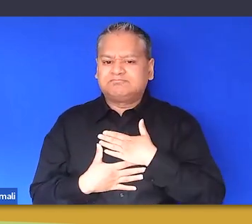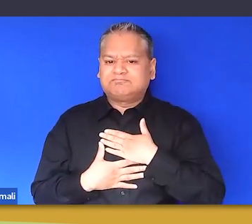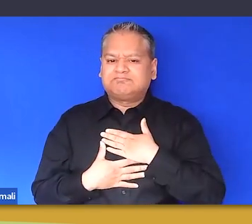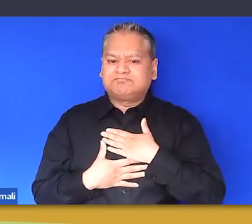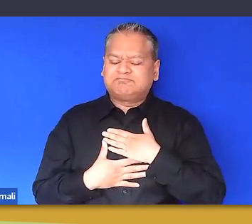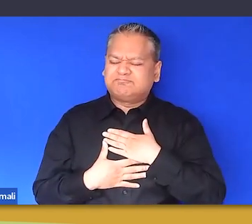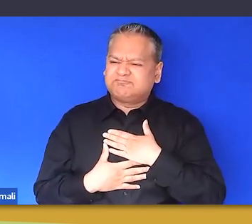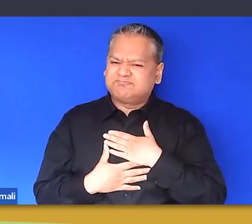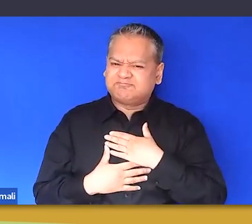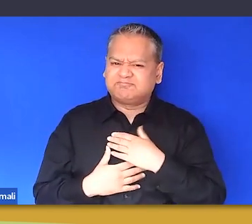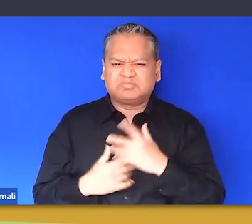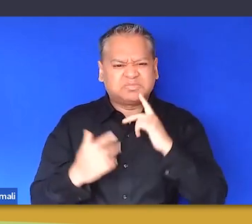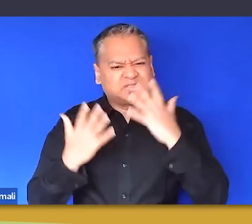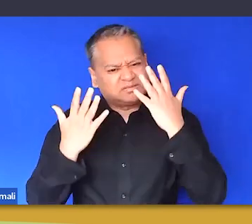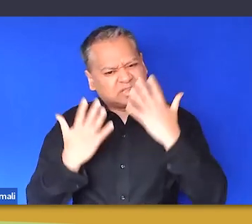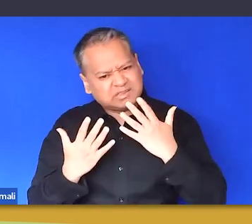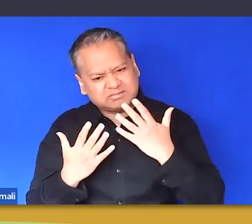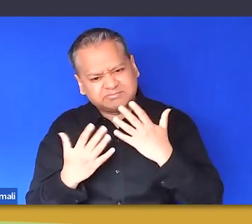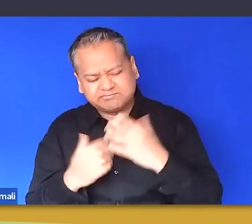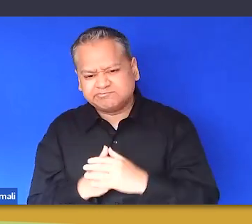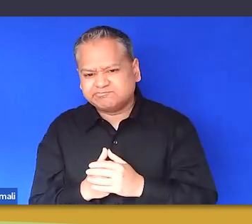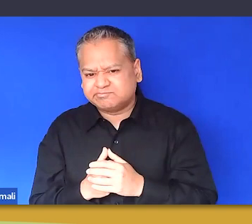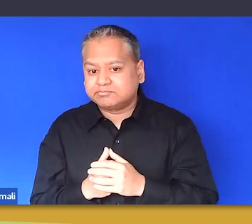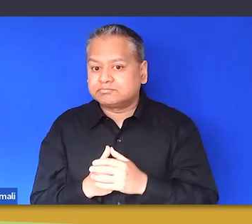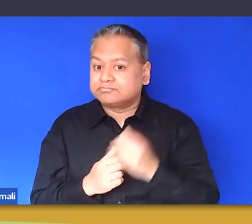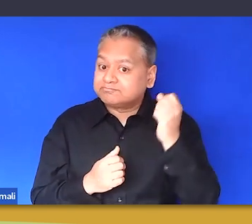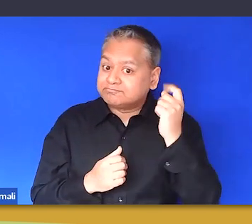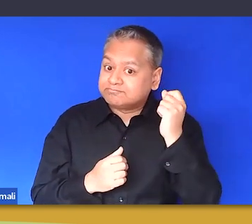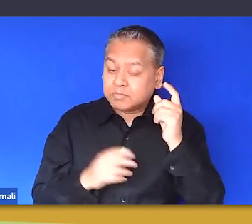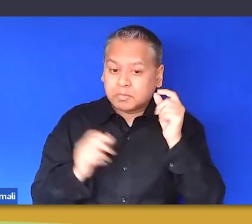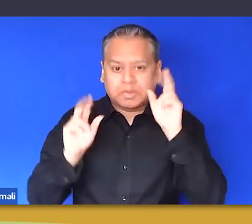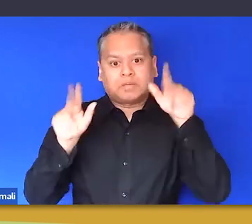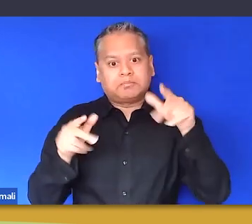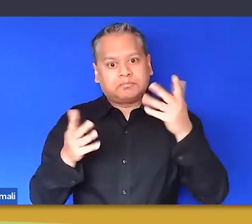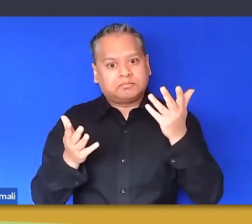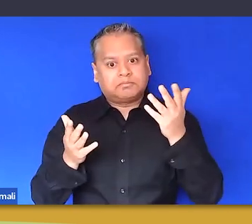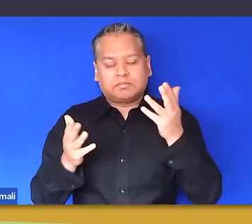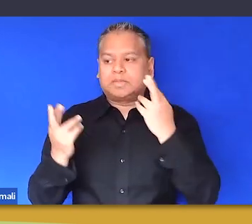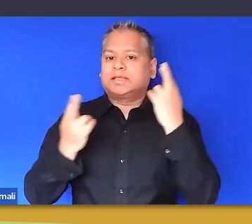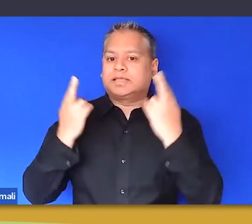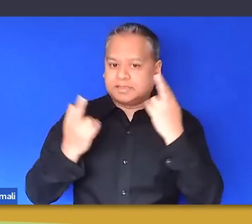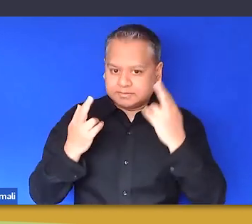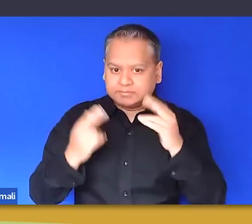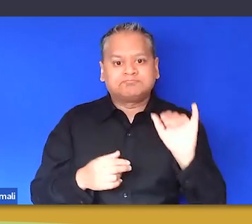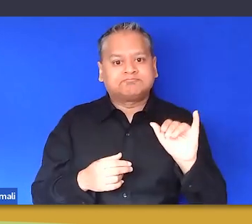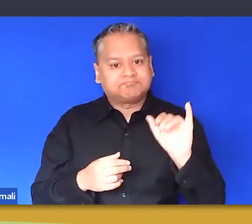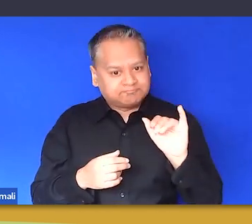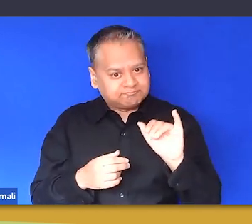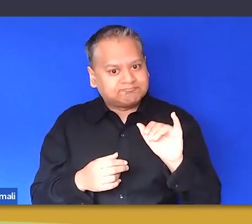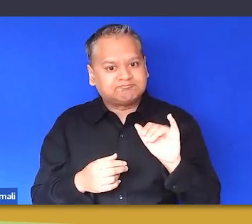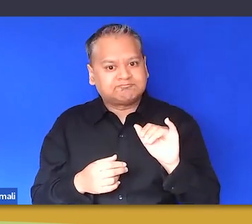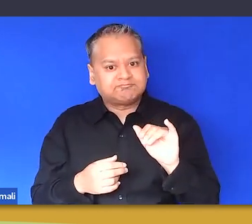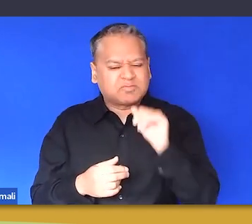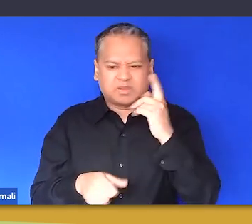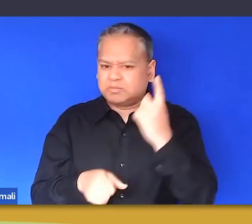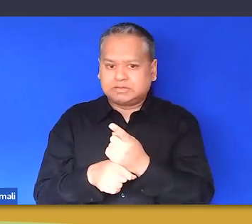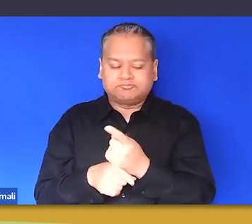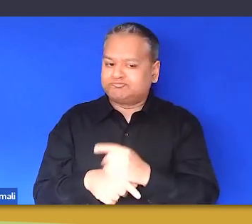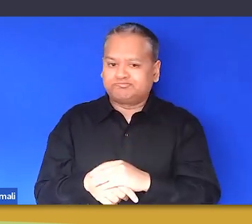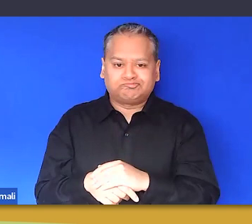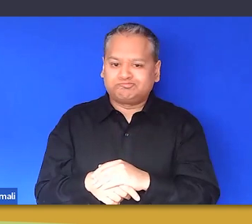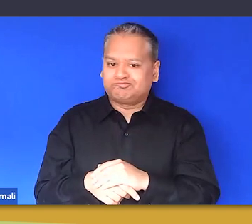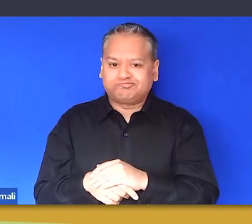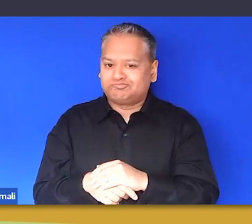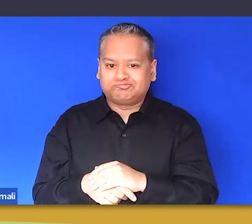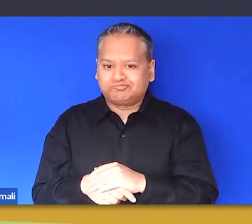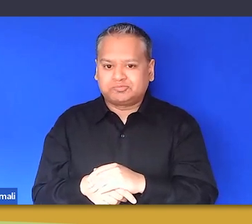it was a tragic moment in our history, it was also a defining moment. And citizens of all backgrounds stood together and spoke with one voice